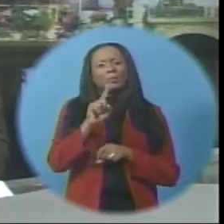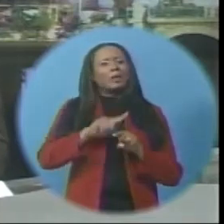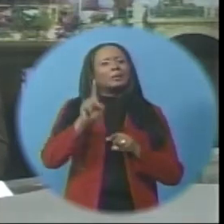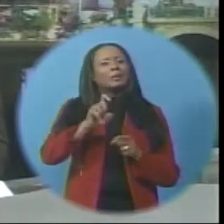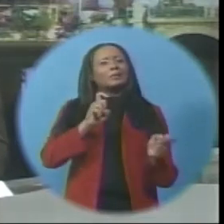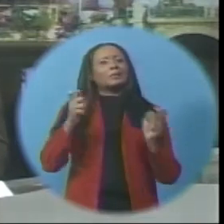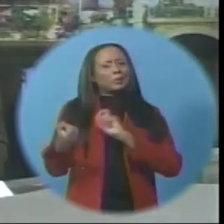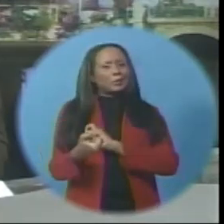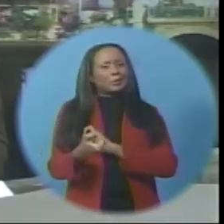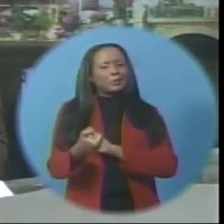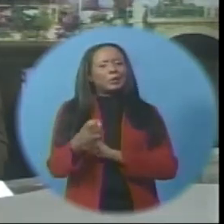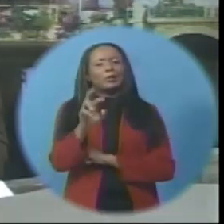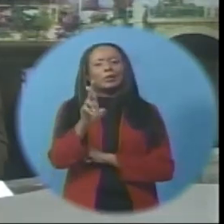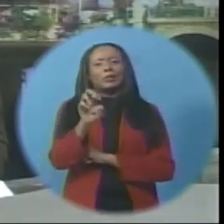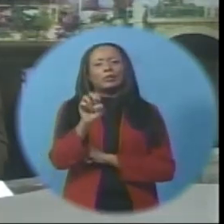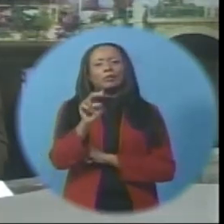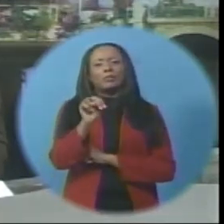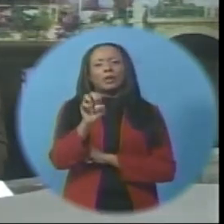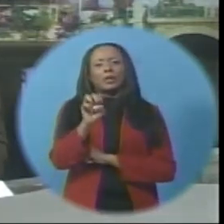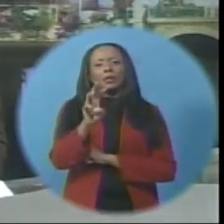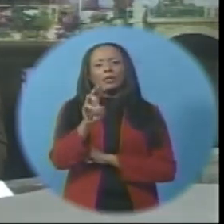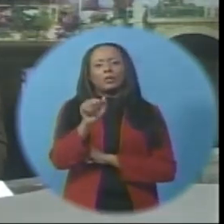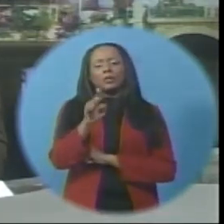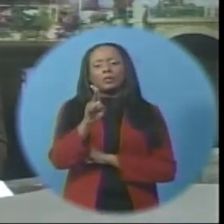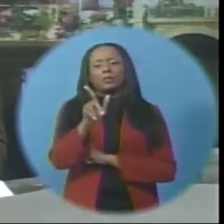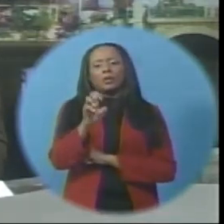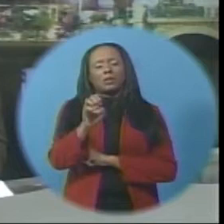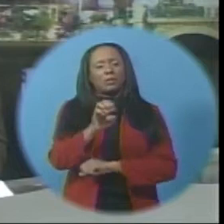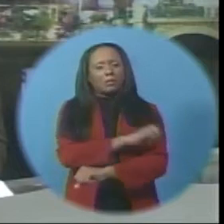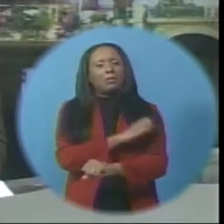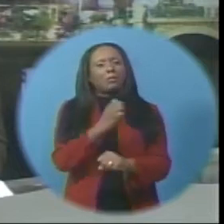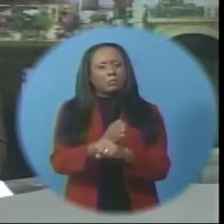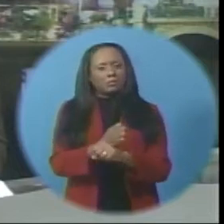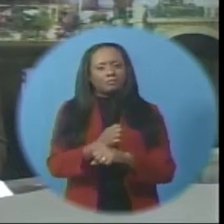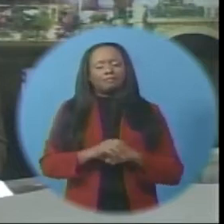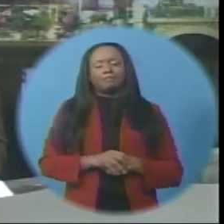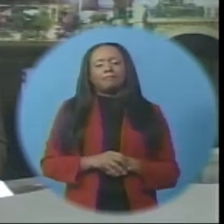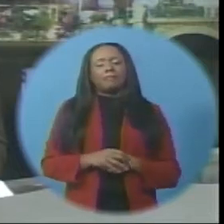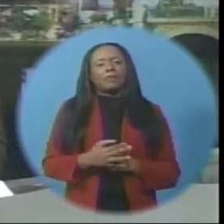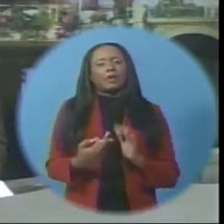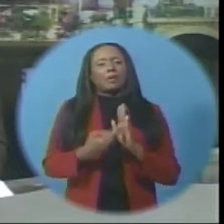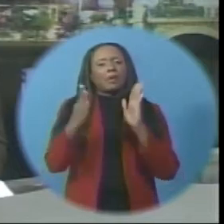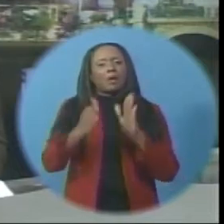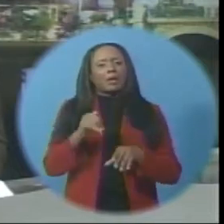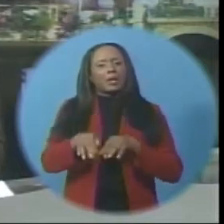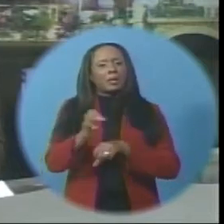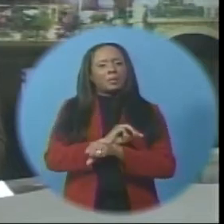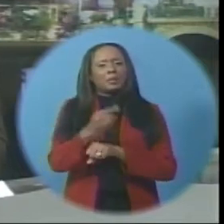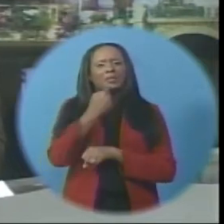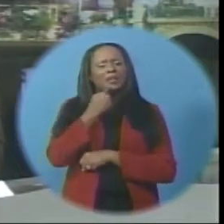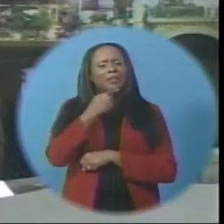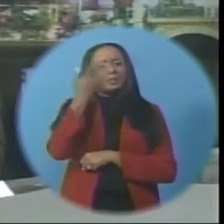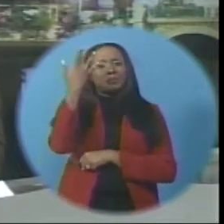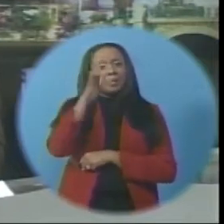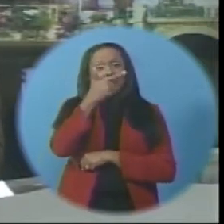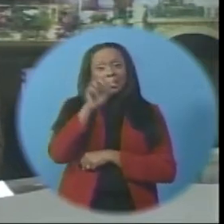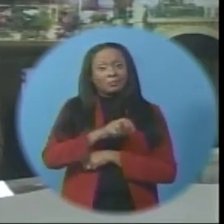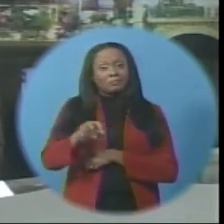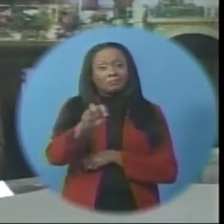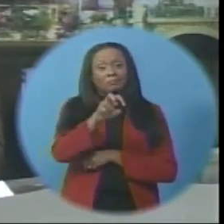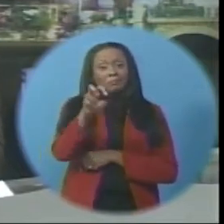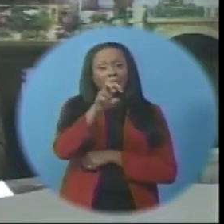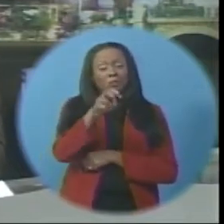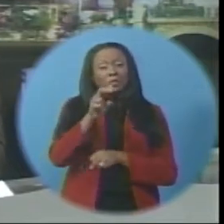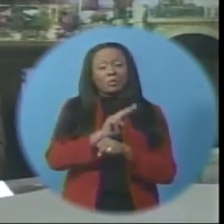with Responsibility for Energy, Senator Darcy Boyce. He says the idea will be a wise one since transportation is the